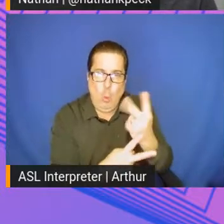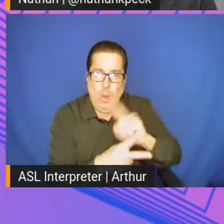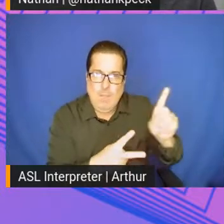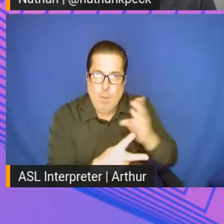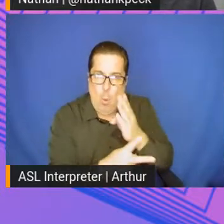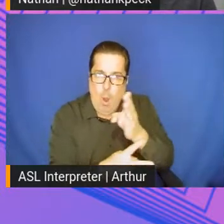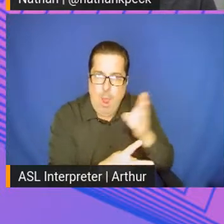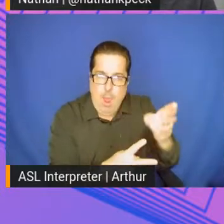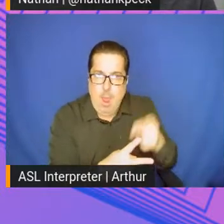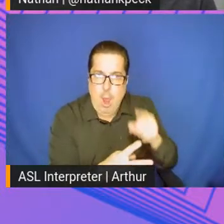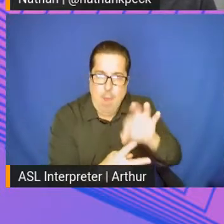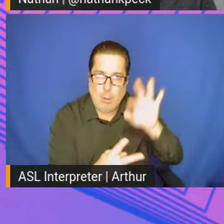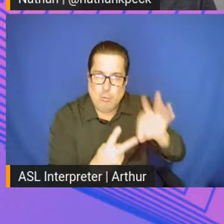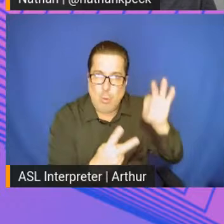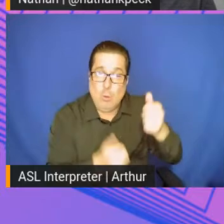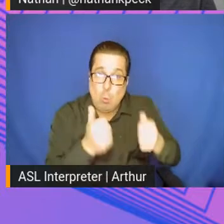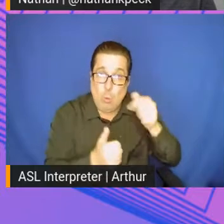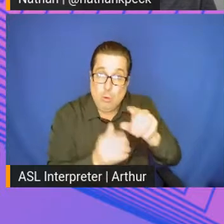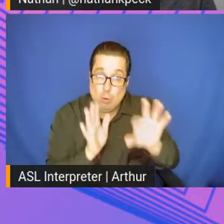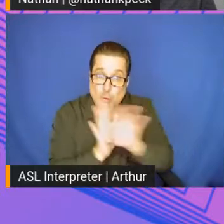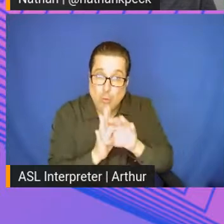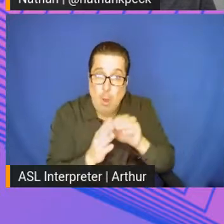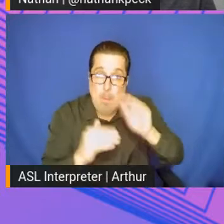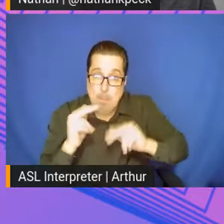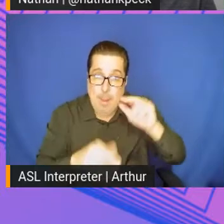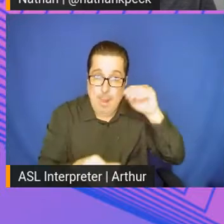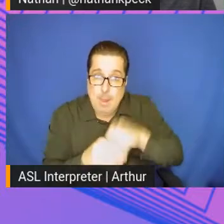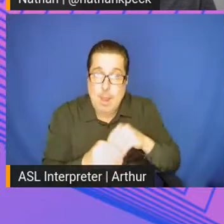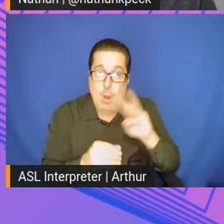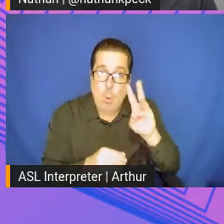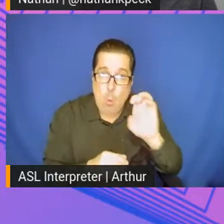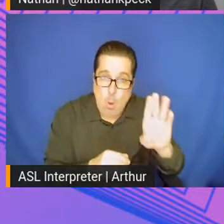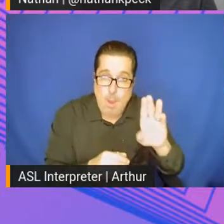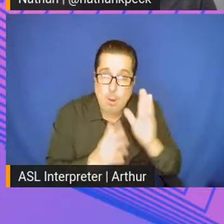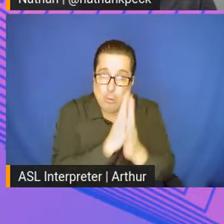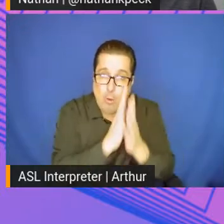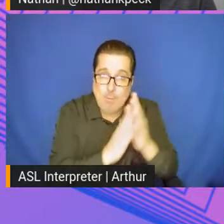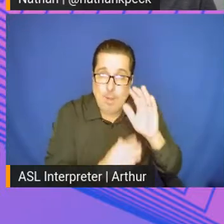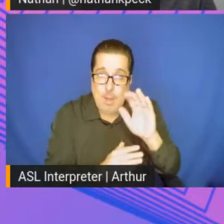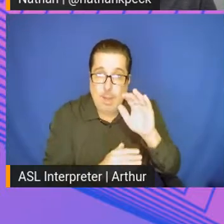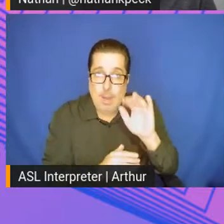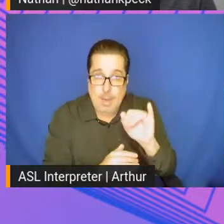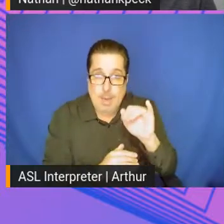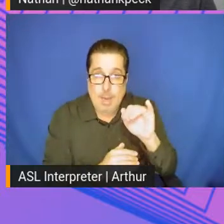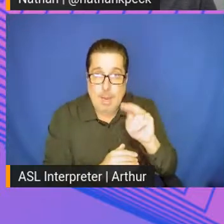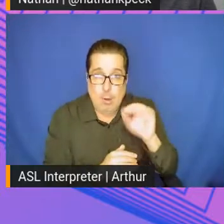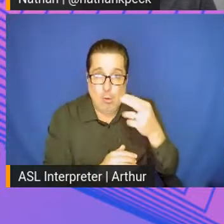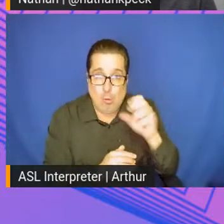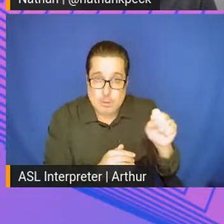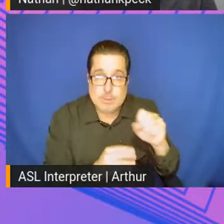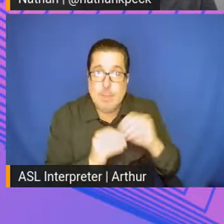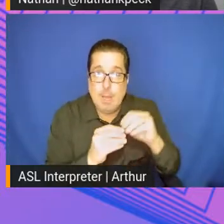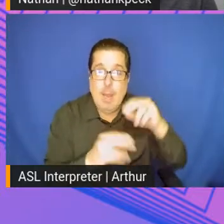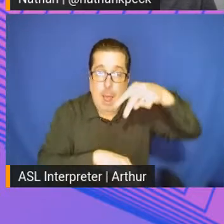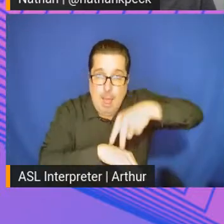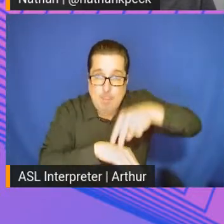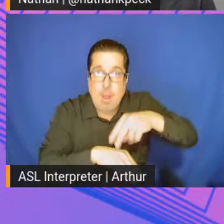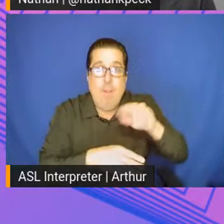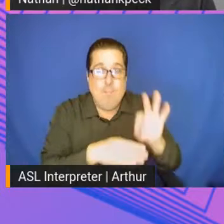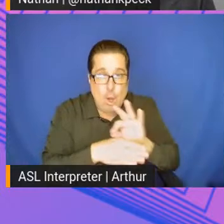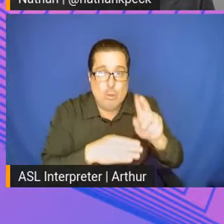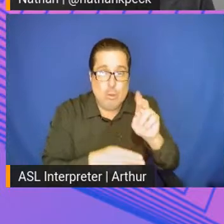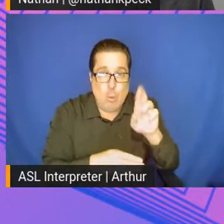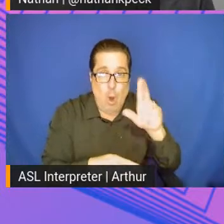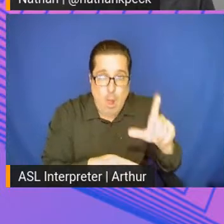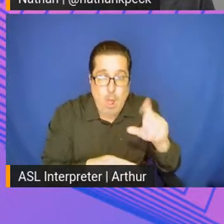either choose to use built-in web traffic and ingress built into AWS Lambda, which is the Lambda function URL, or you can choose